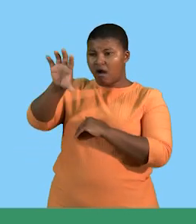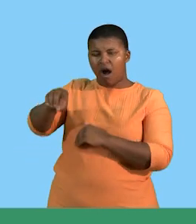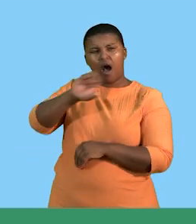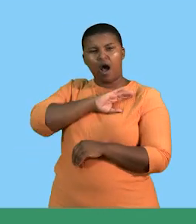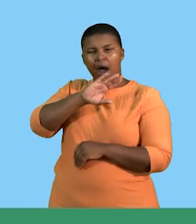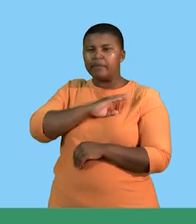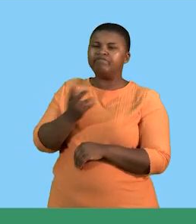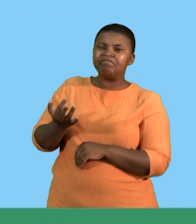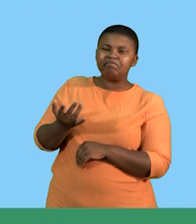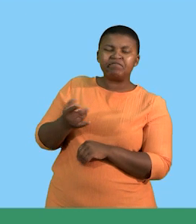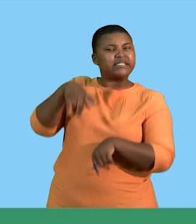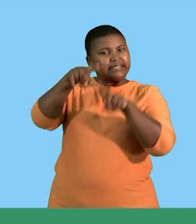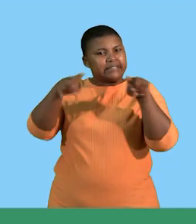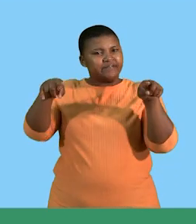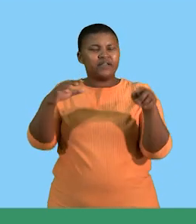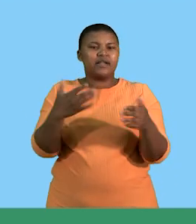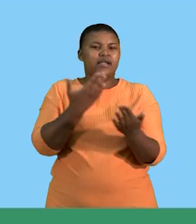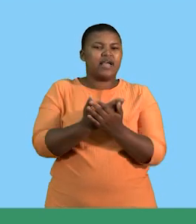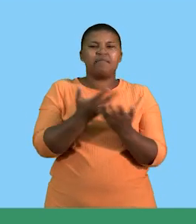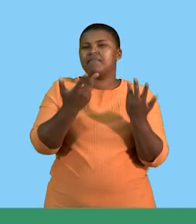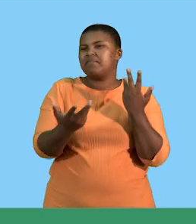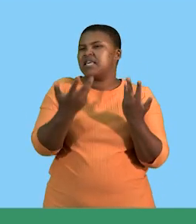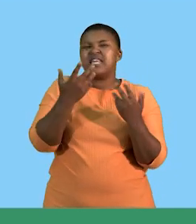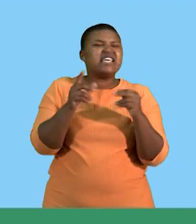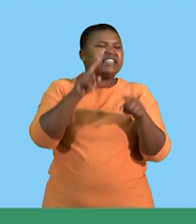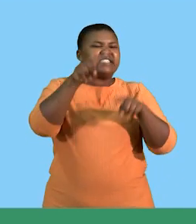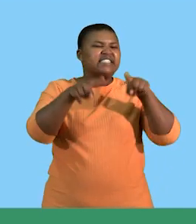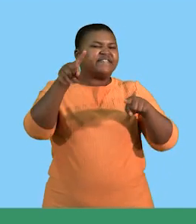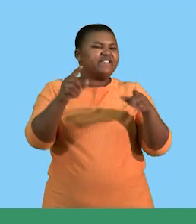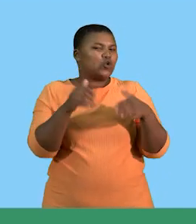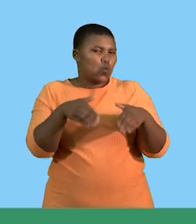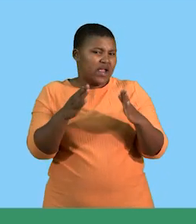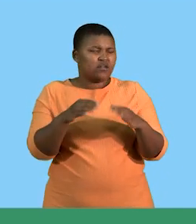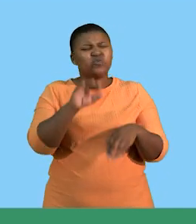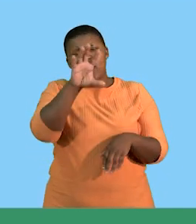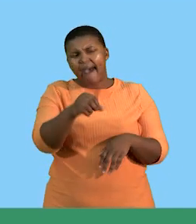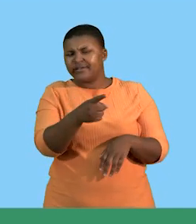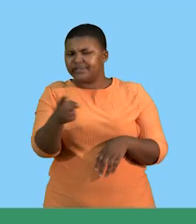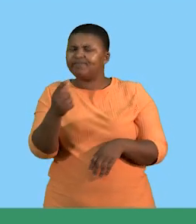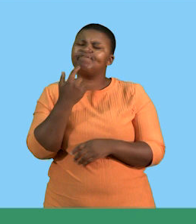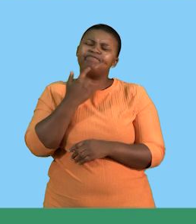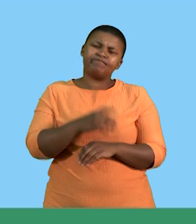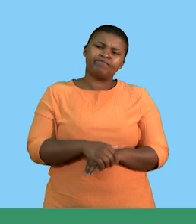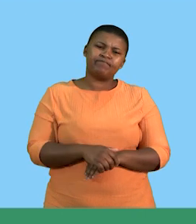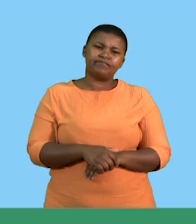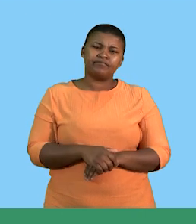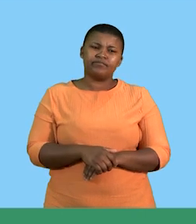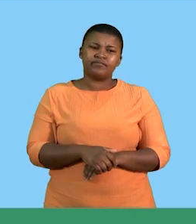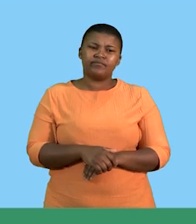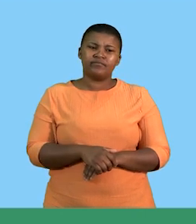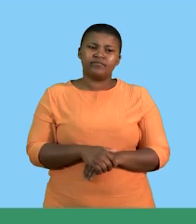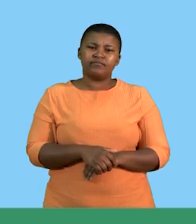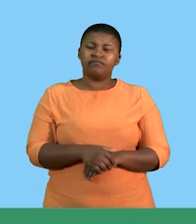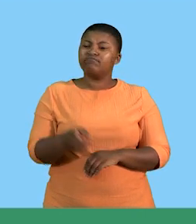we ask the consumers in various forms. We can use various techniques to do this. But we ask the consumers what